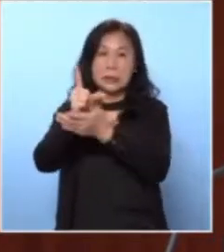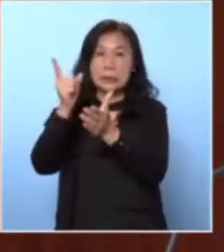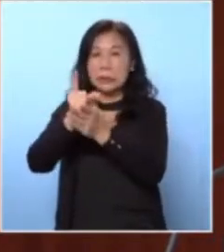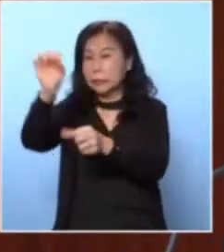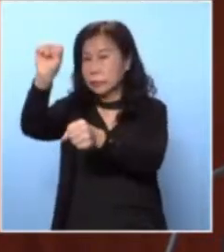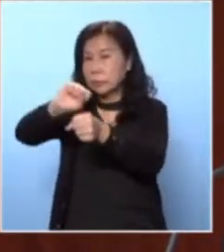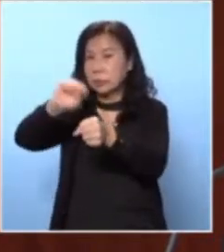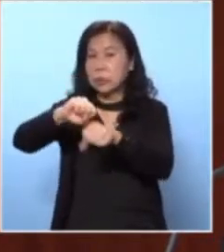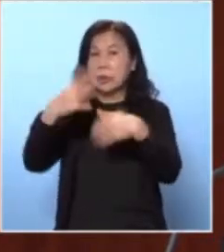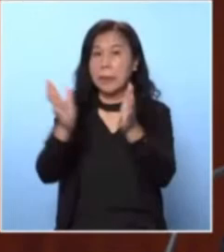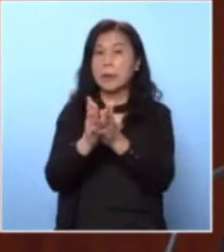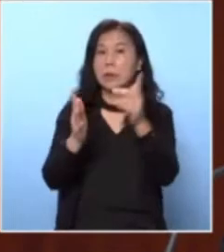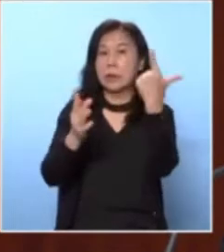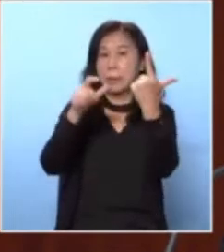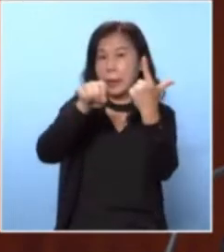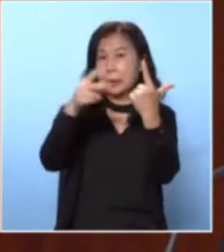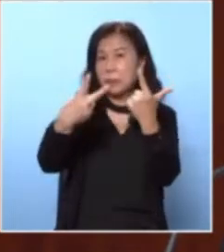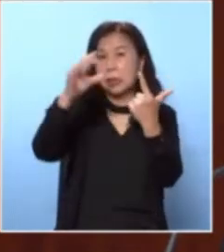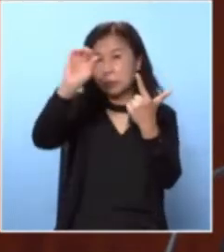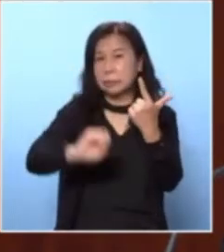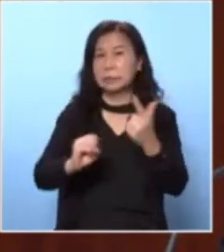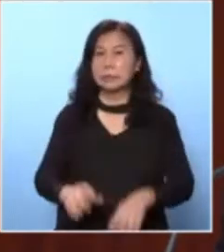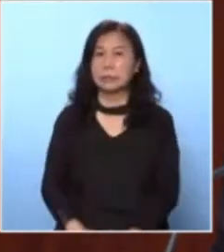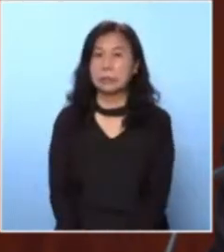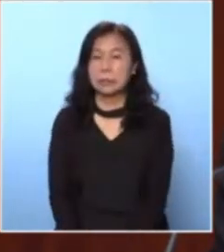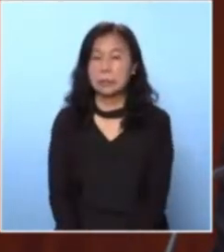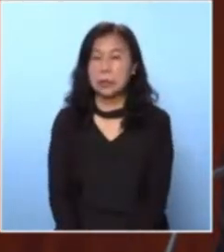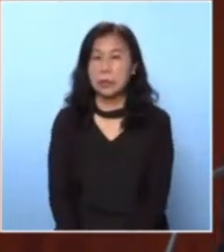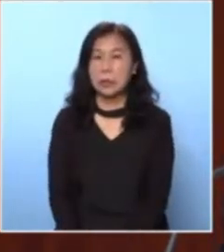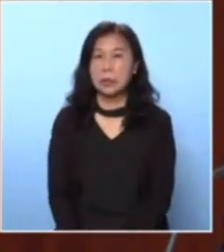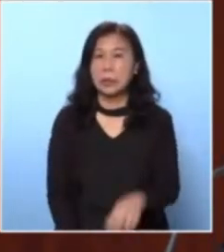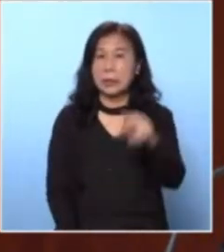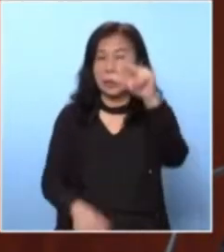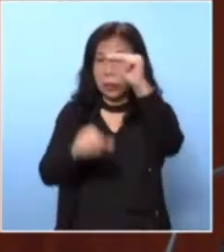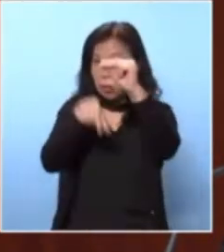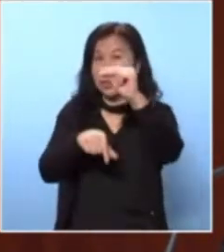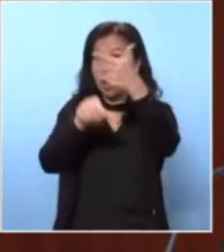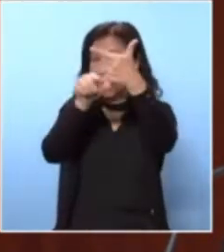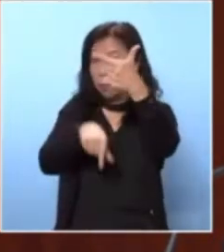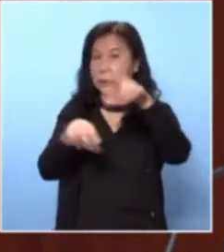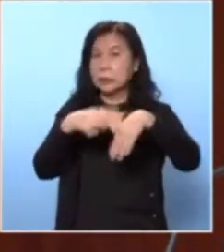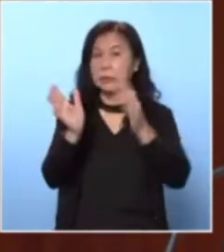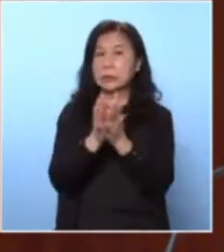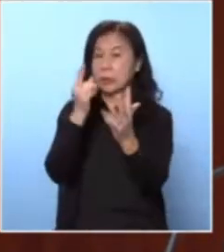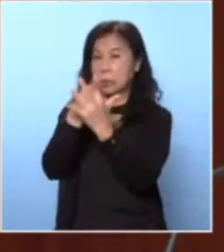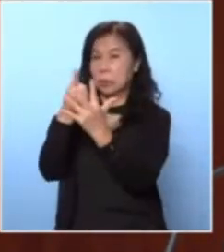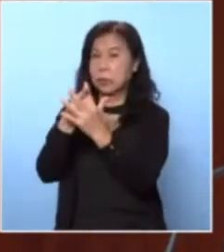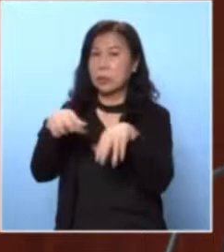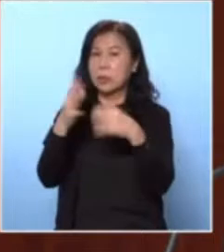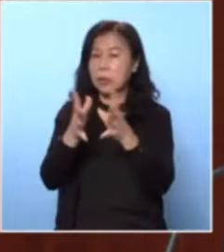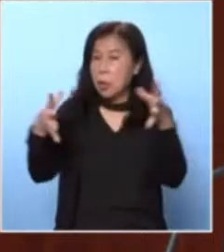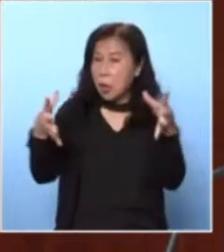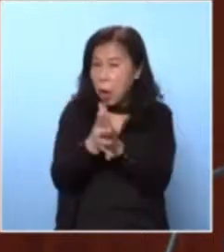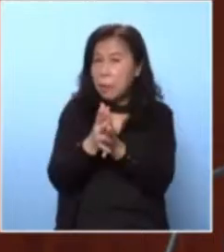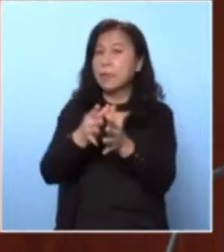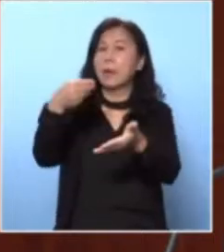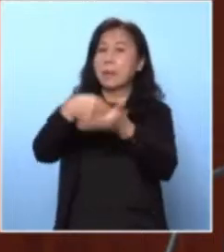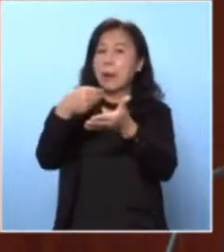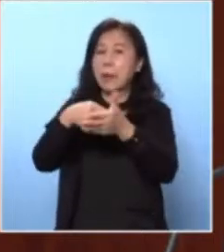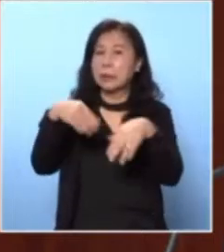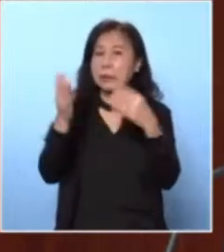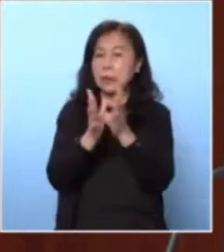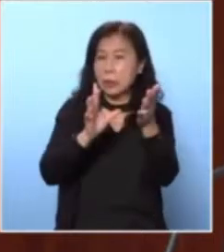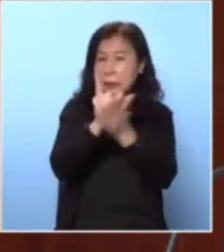8.2% year-on-year in real terms in the second quarter, and total value of retail sales increased by more than 15%